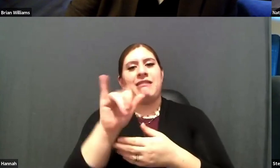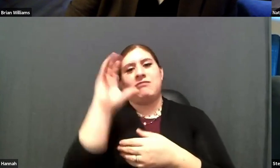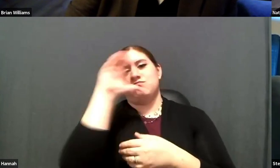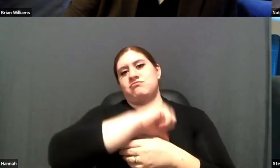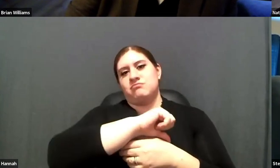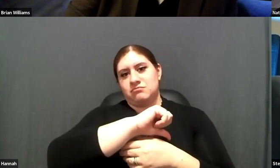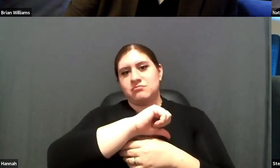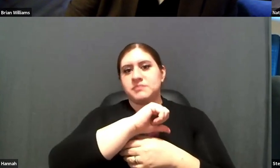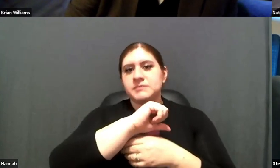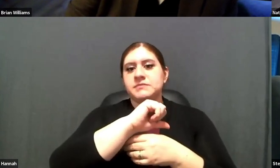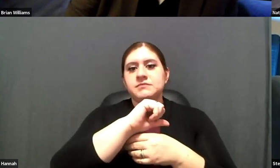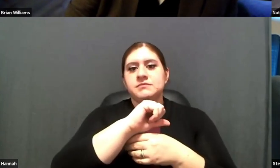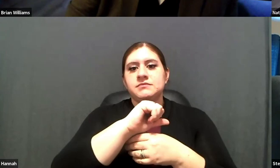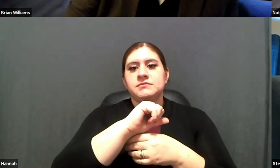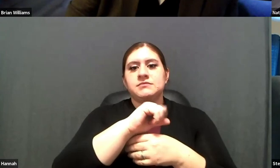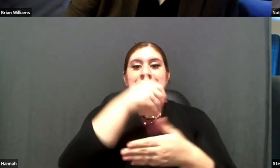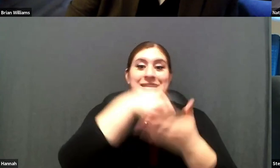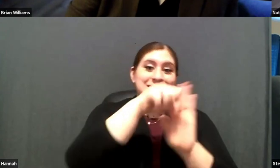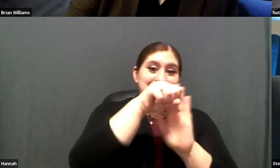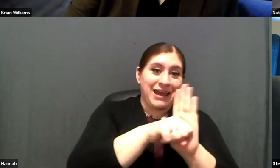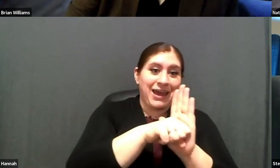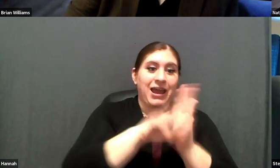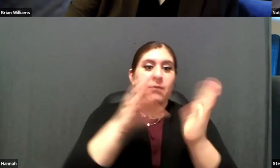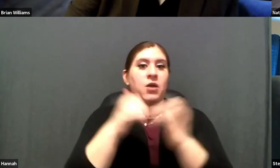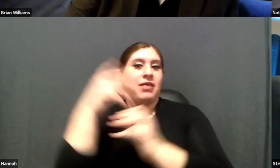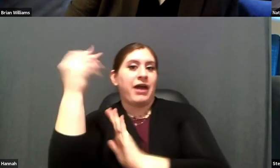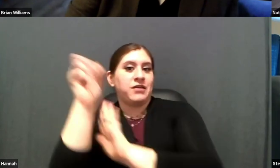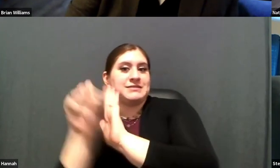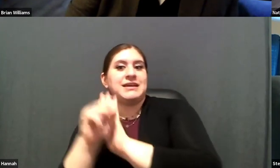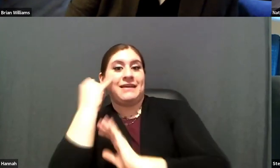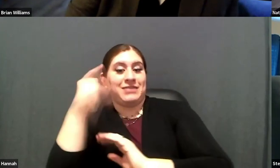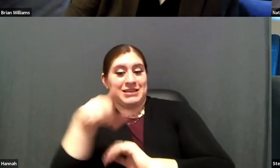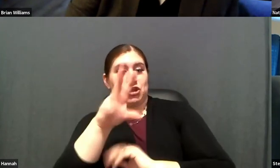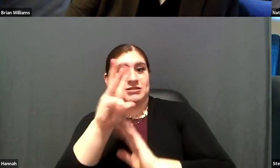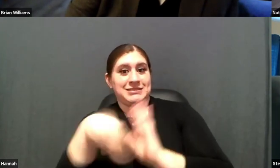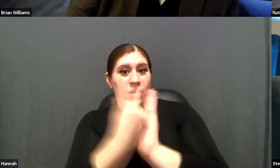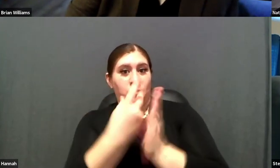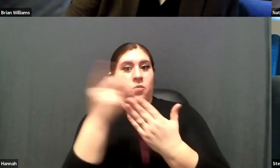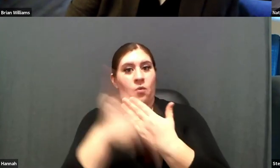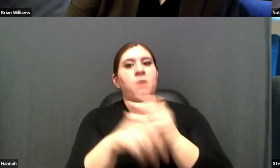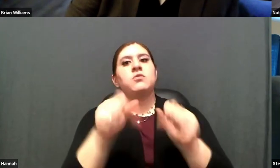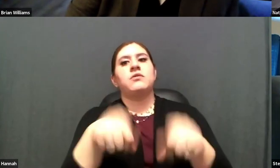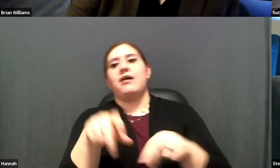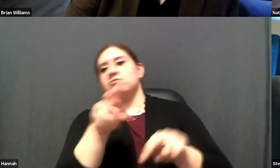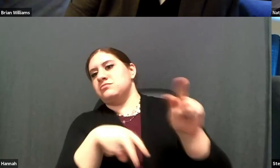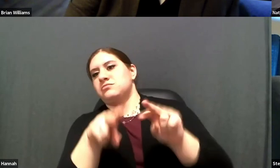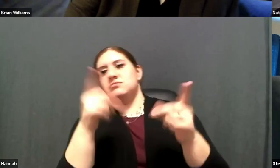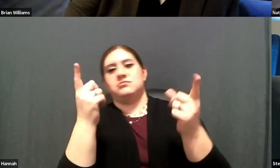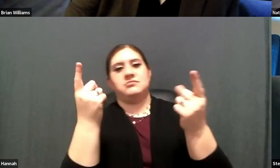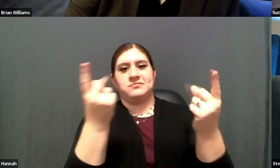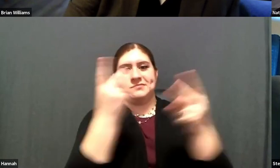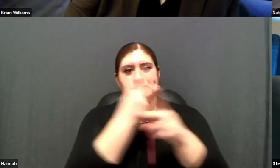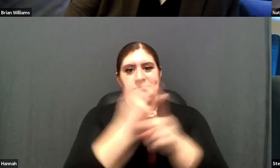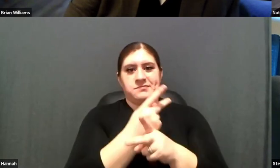of like in-state tuition, out-of-state tuition. So if this is a 36-hour program, you can kind of, you can kind of do the math based by